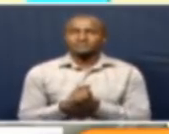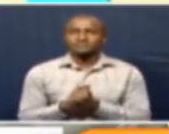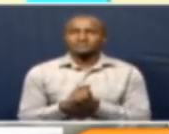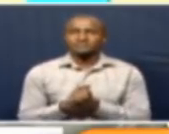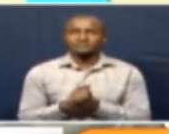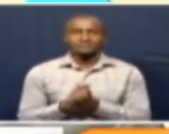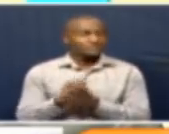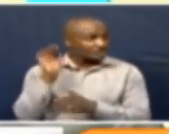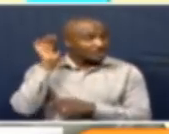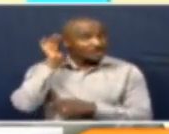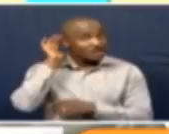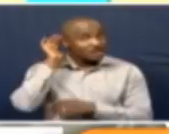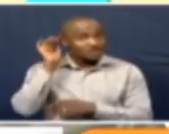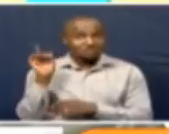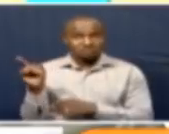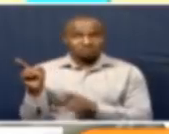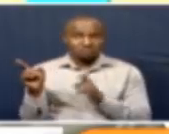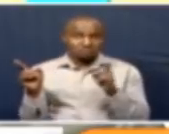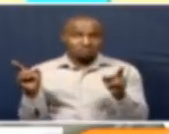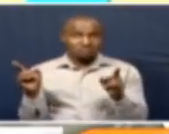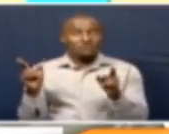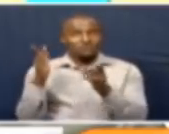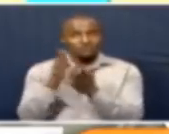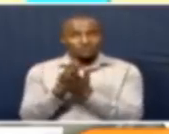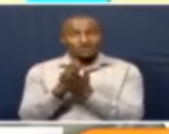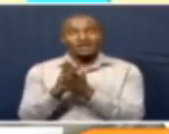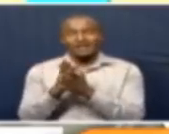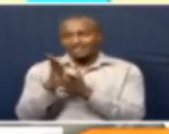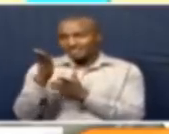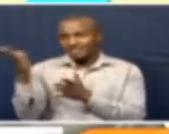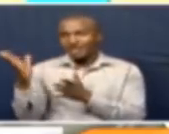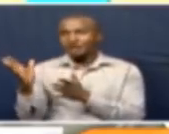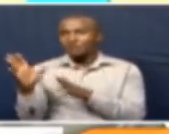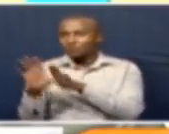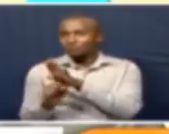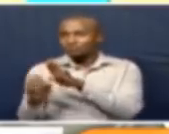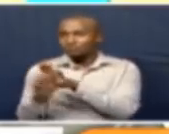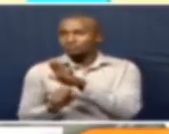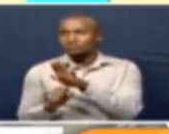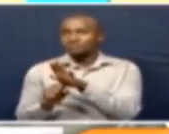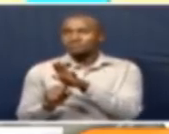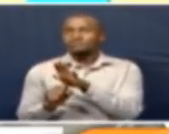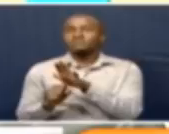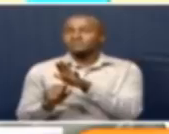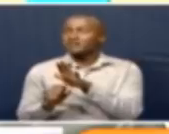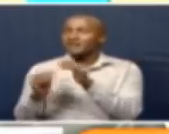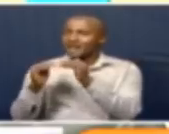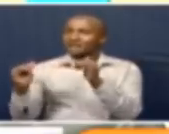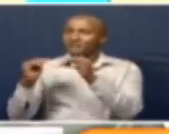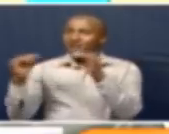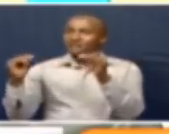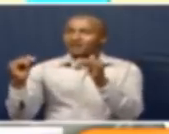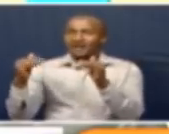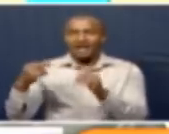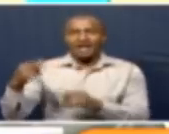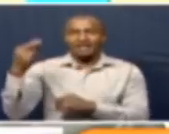Listening to the stories, the incontestable fact is that the exploitation of Kenyan models has reached dizzying levels. I mean,